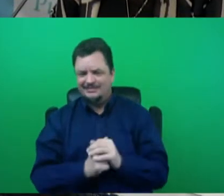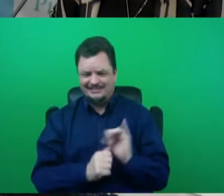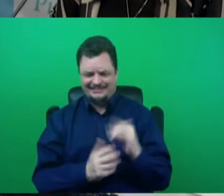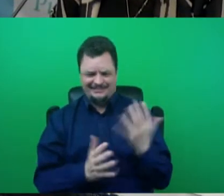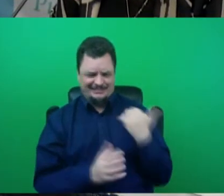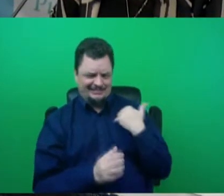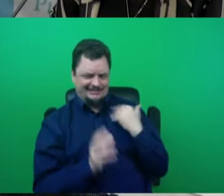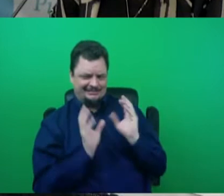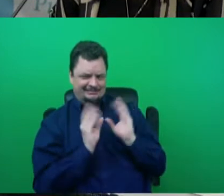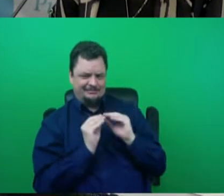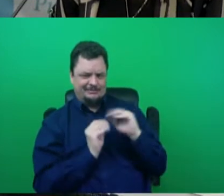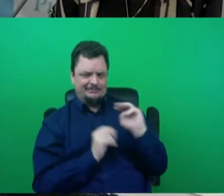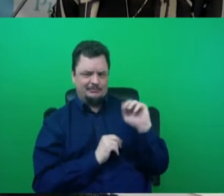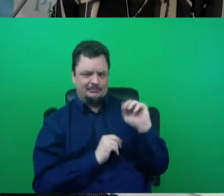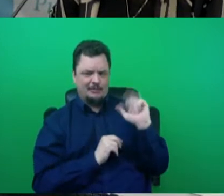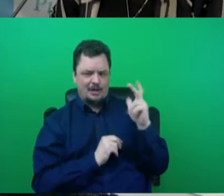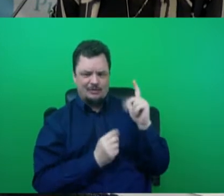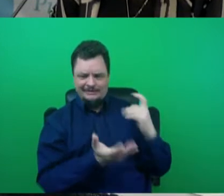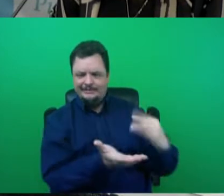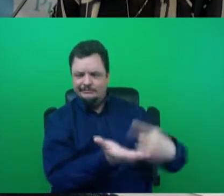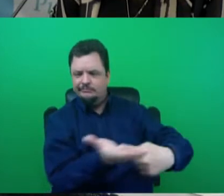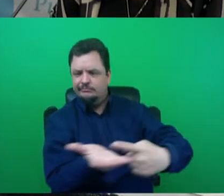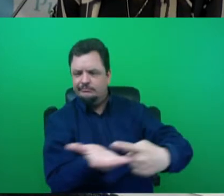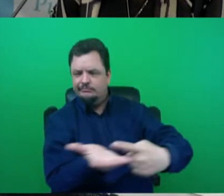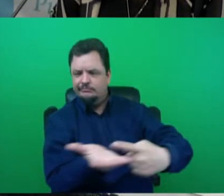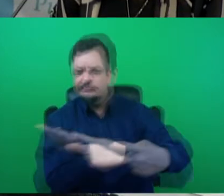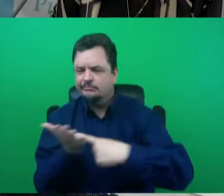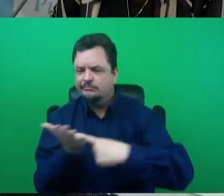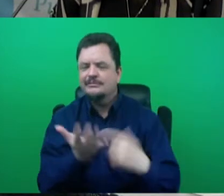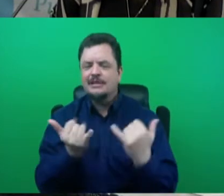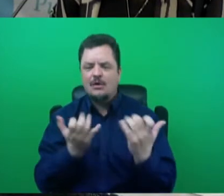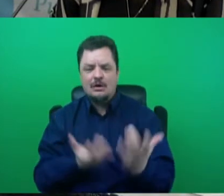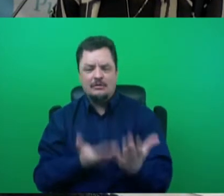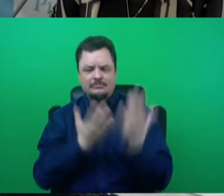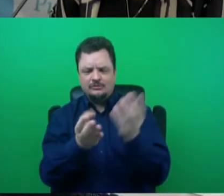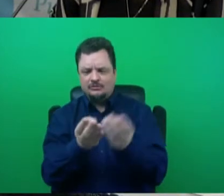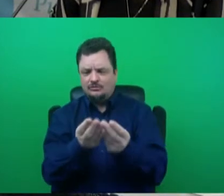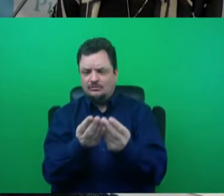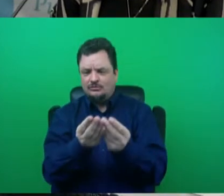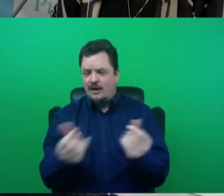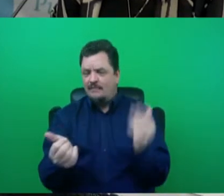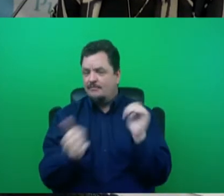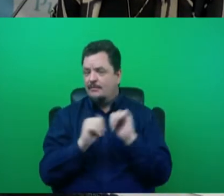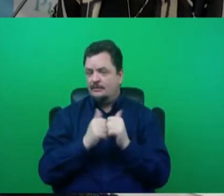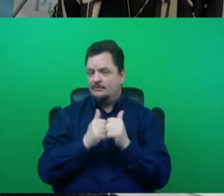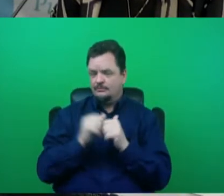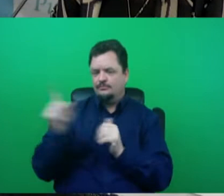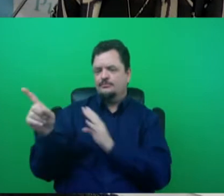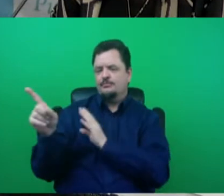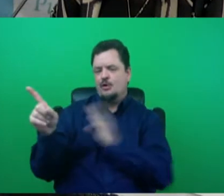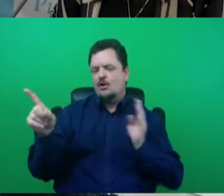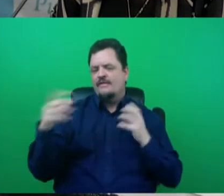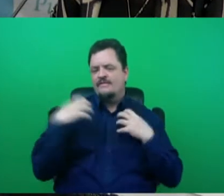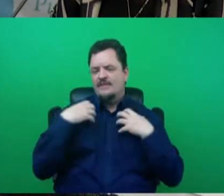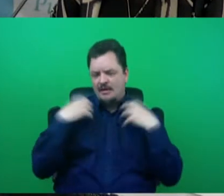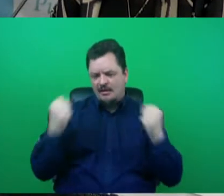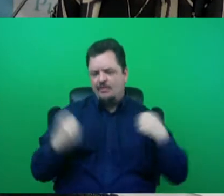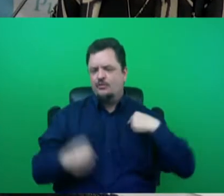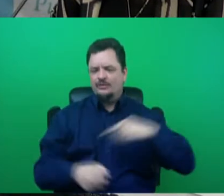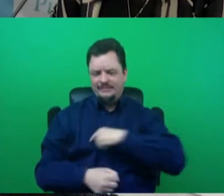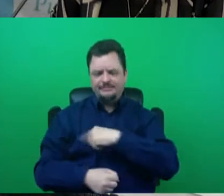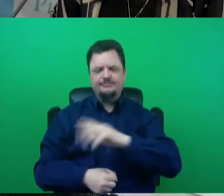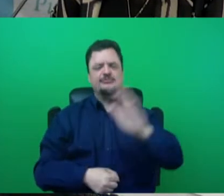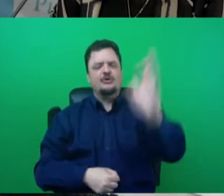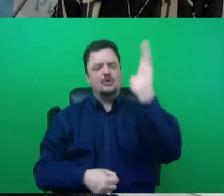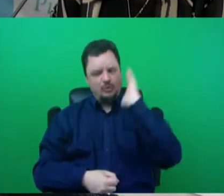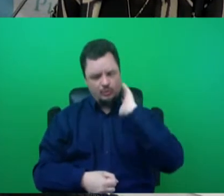Now, therefore, be it resolved by the El Paso County Board of Health that the El Paso County Board of Health shall conduct the remainder of its regular